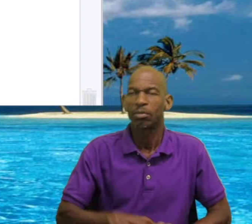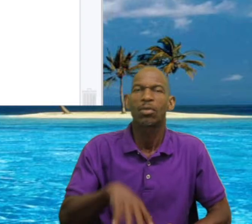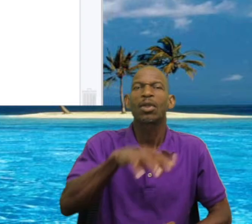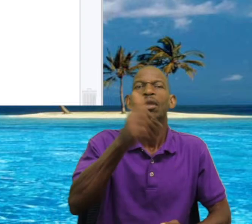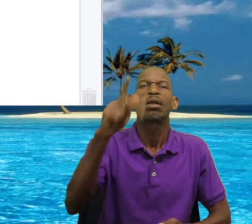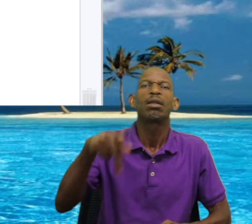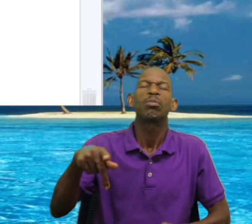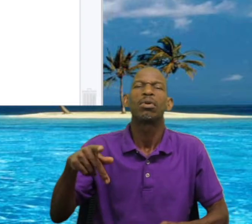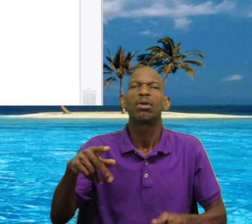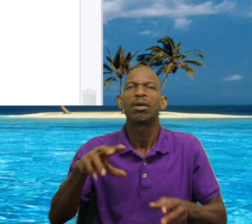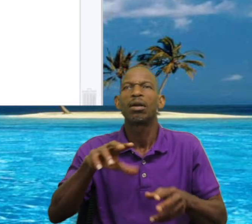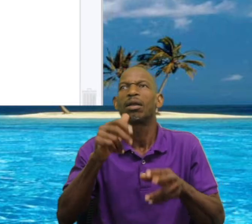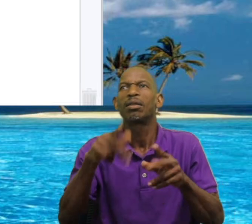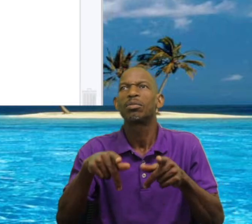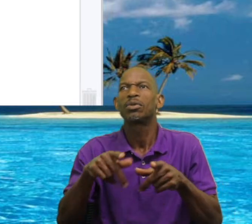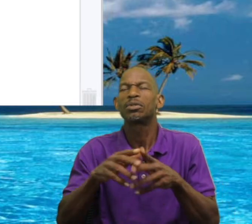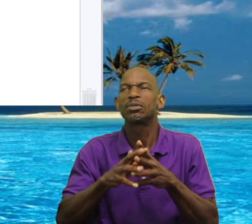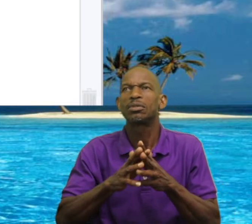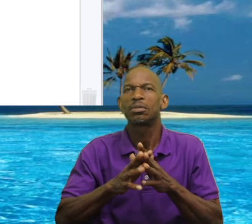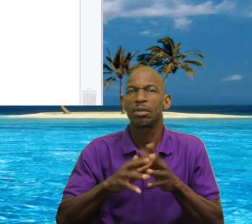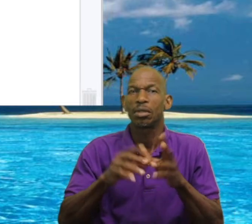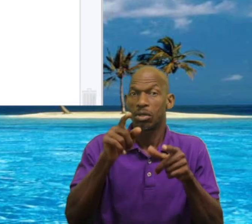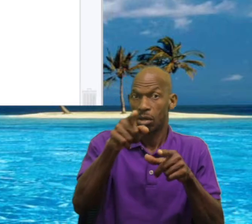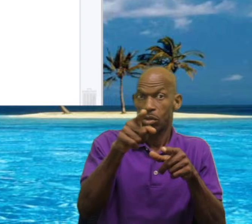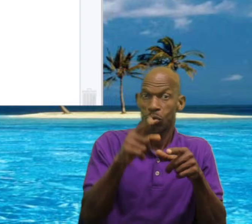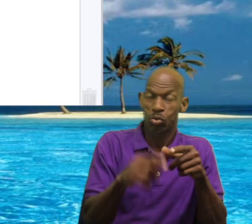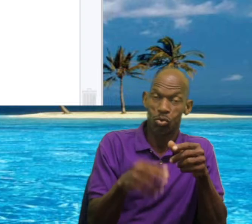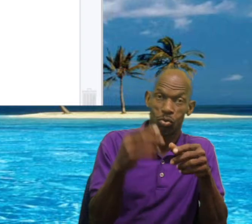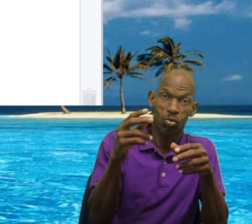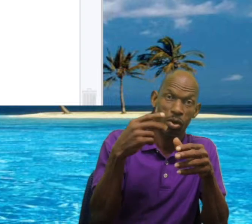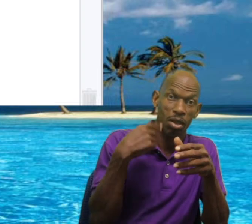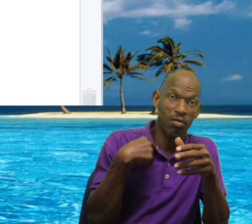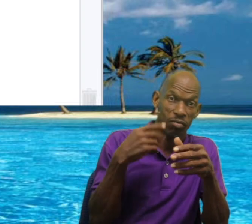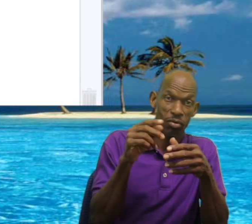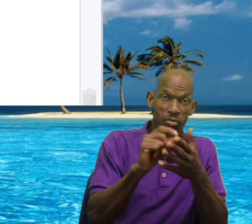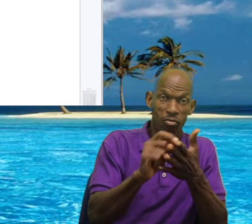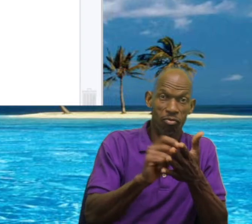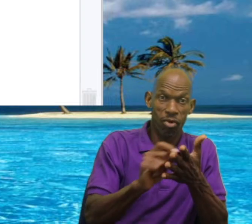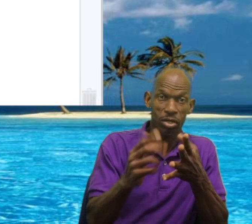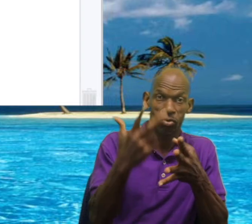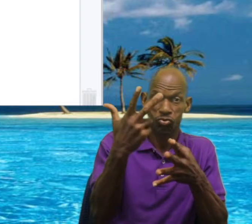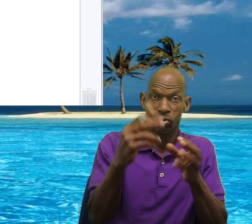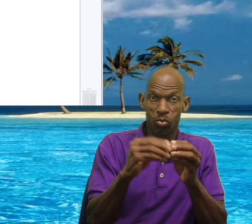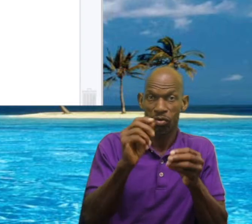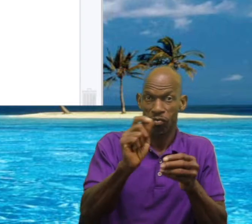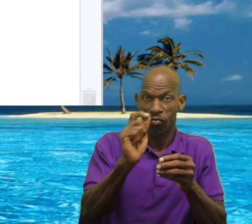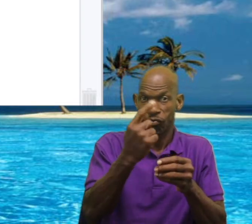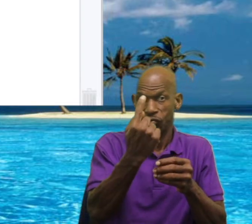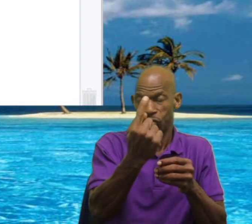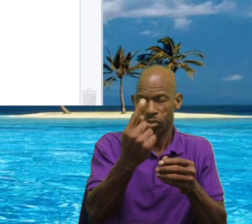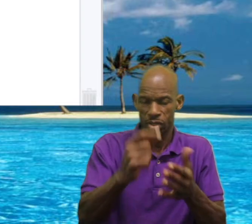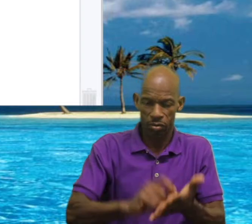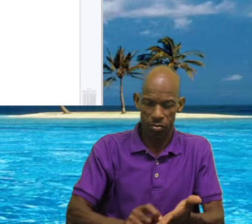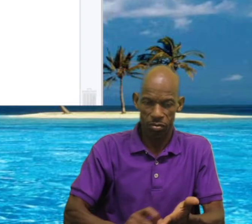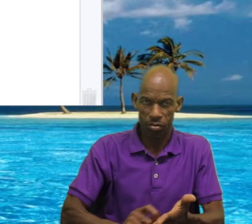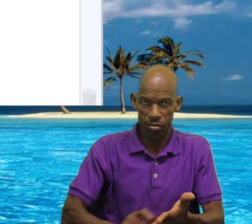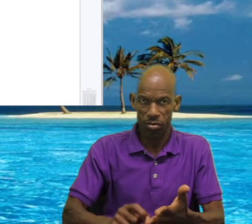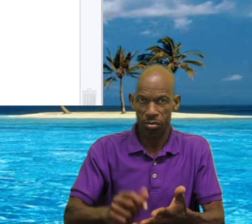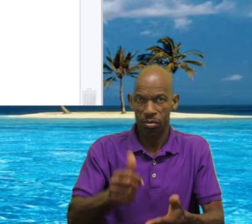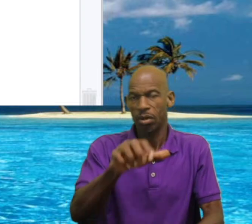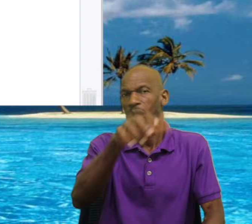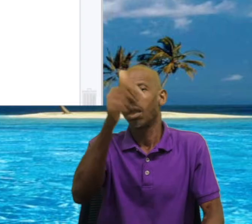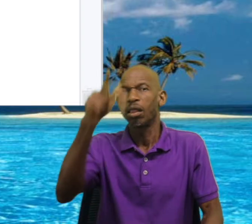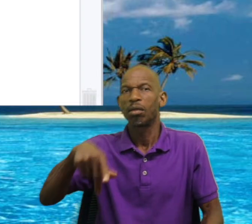So, Bricky, you have 4 sentences to write. You have to write 2 with but too. So, write them down in a book.